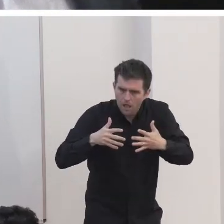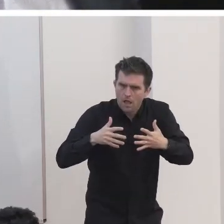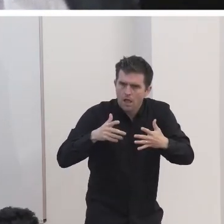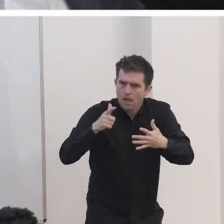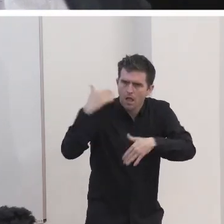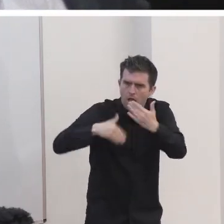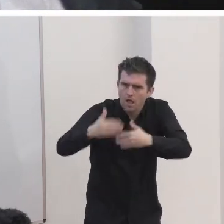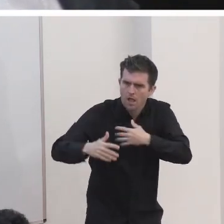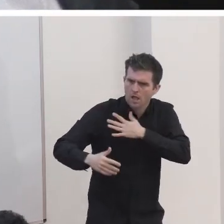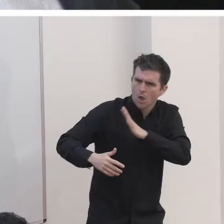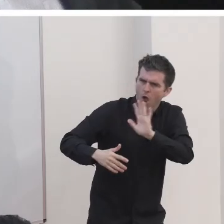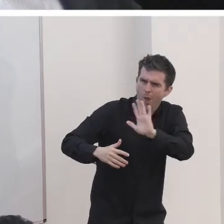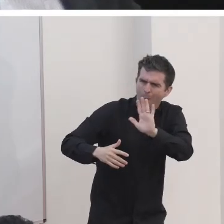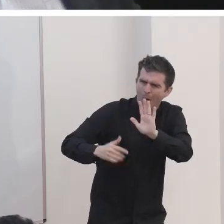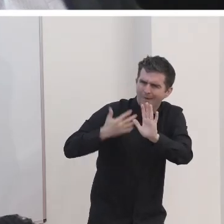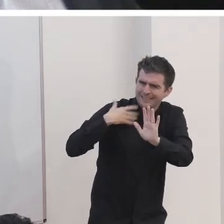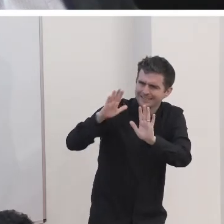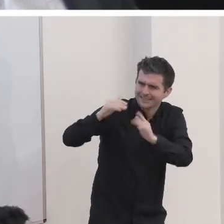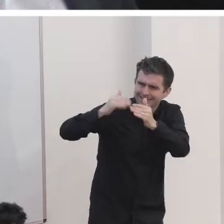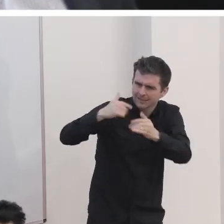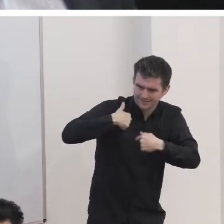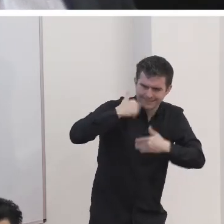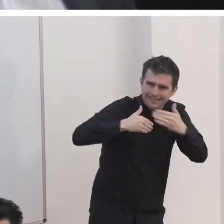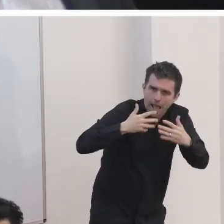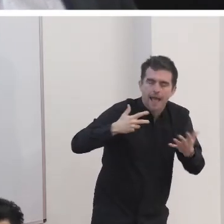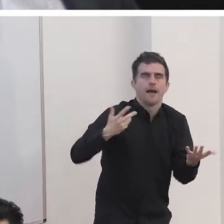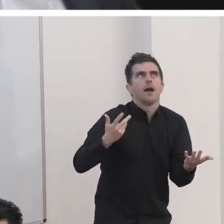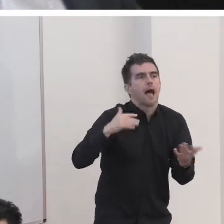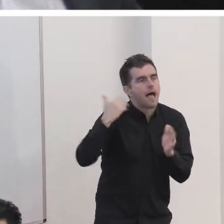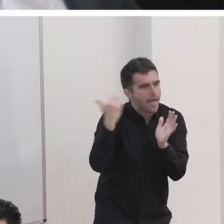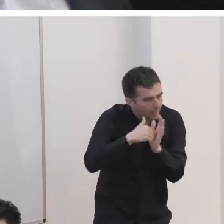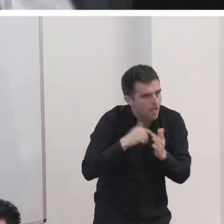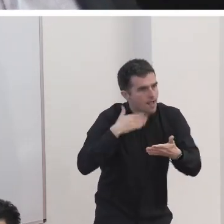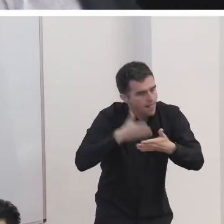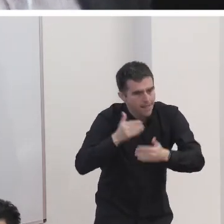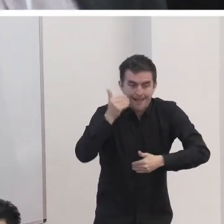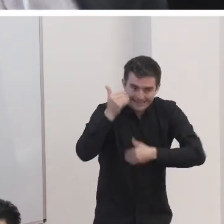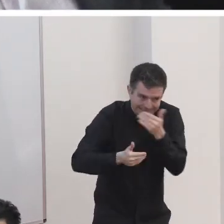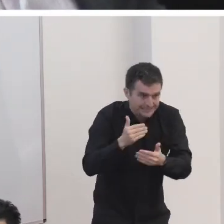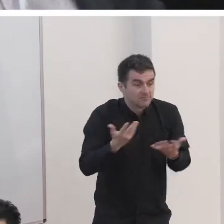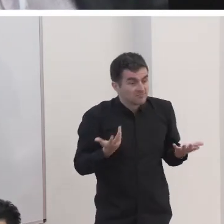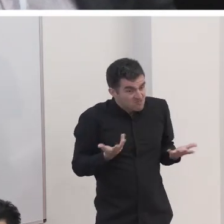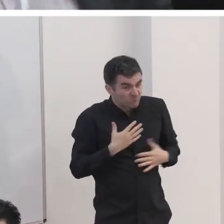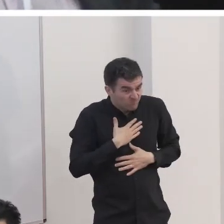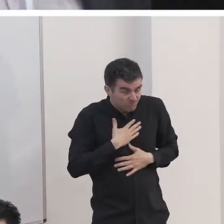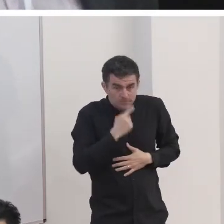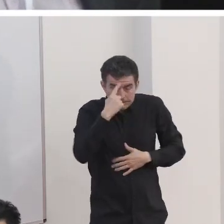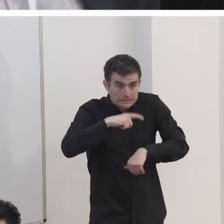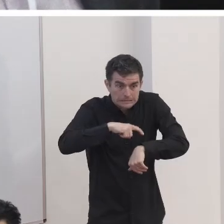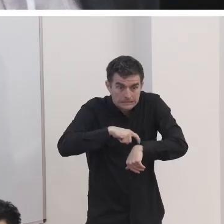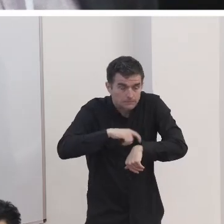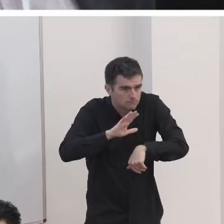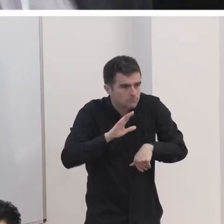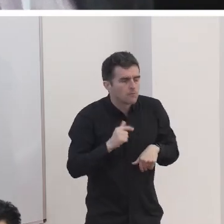challenge, you know, it is difficult to come here, but because of your challenge. And one thing that I would like to conclude with is